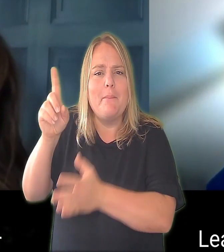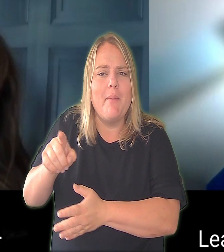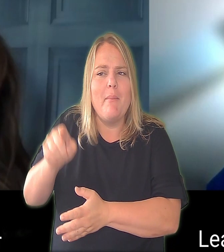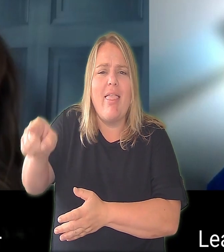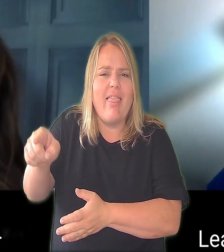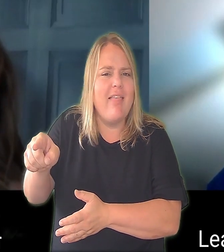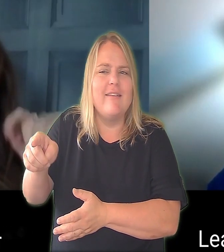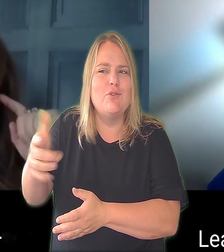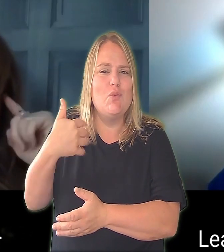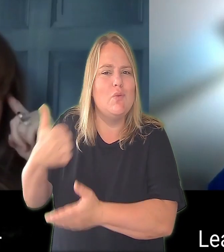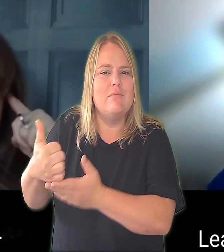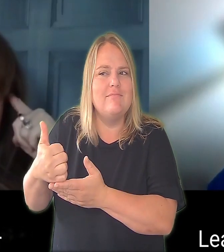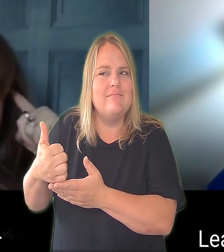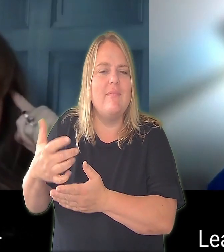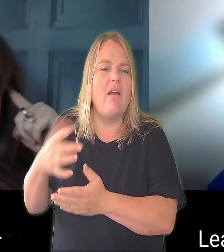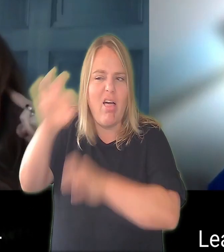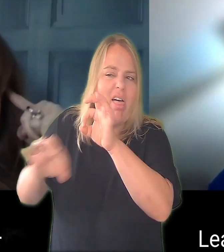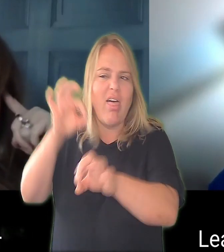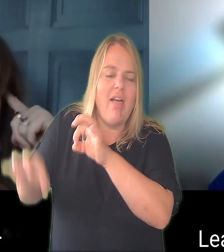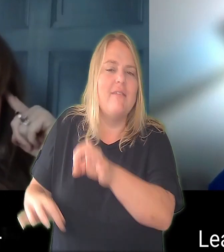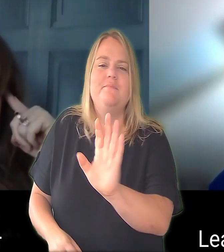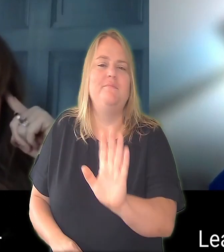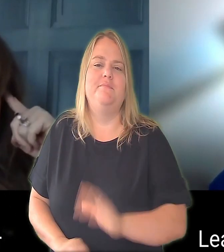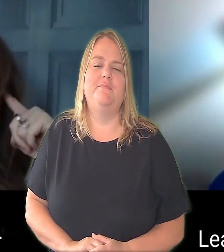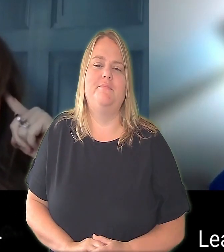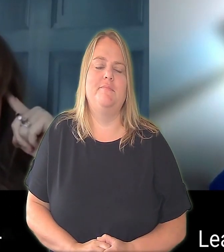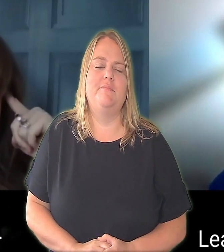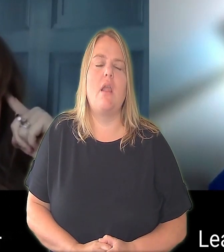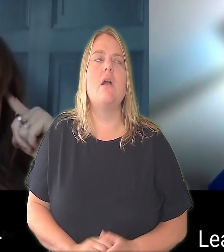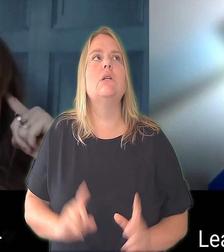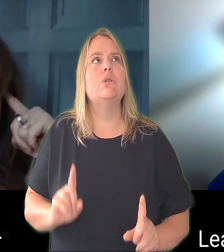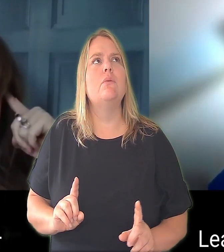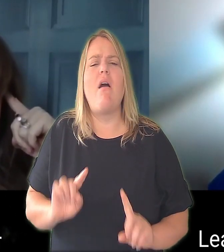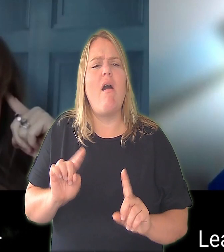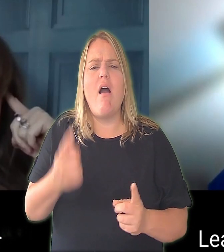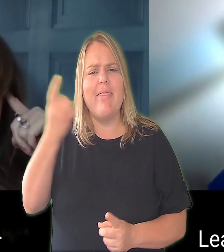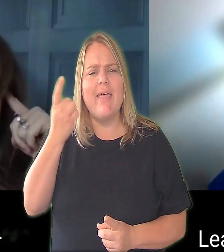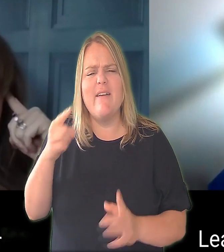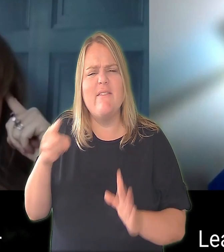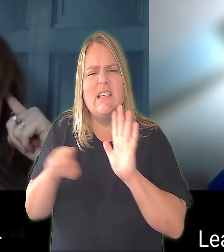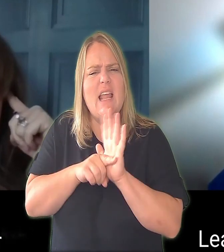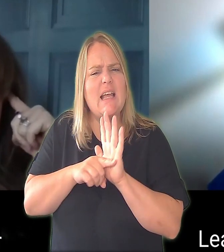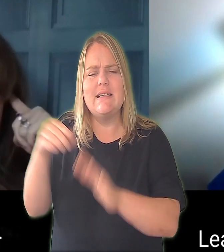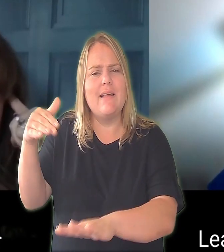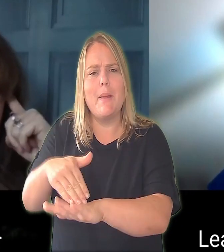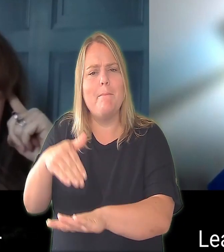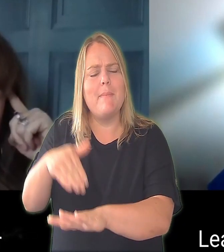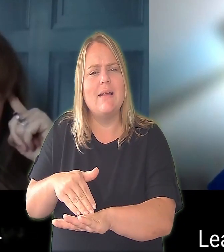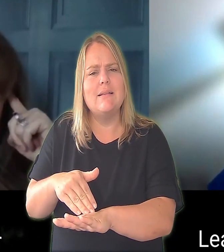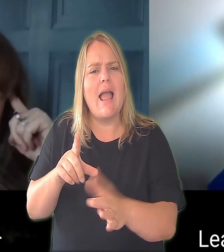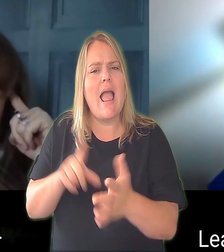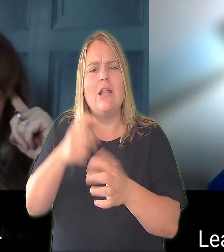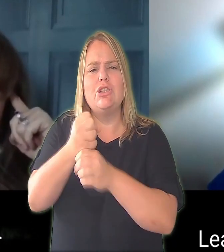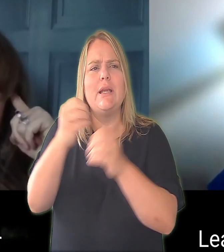really wearing for people who are LGBT plus to be asked all of the time. Okay, I can't think though of any negative impact for people who are